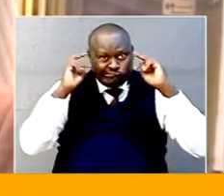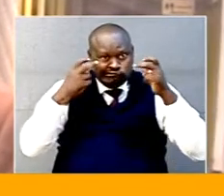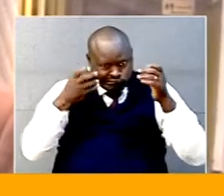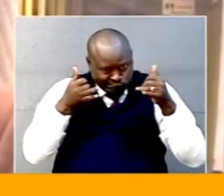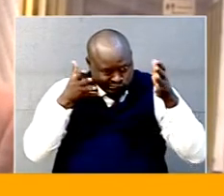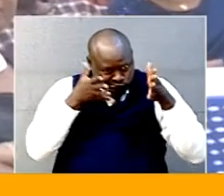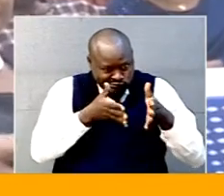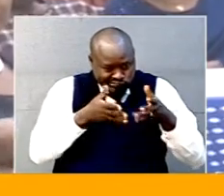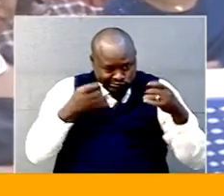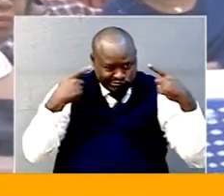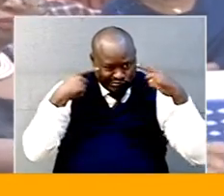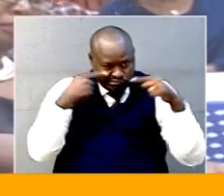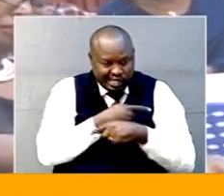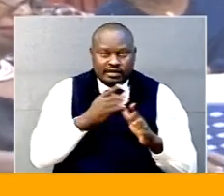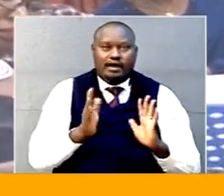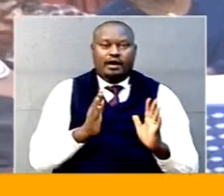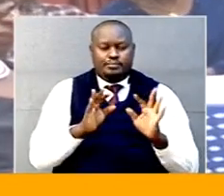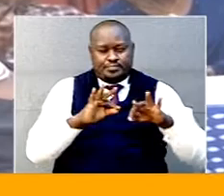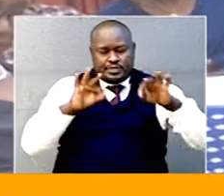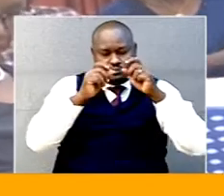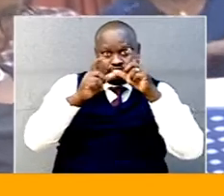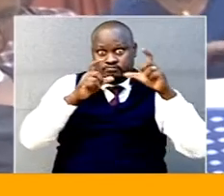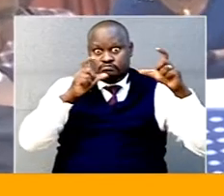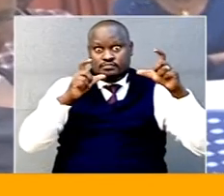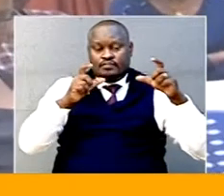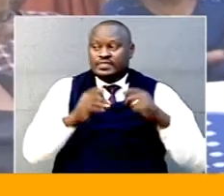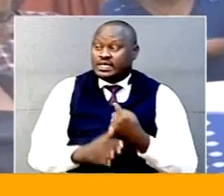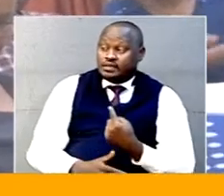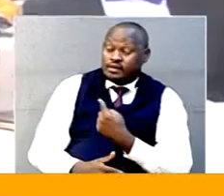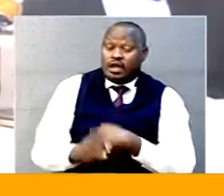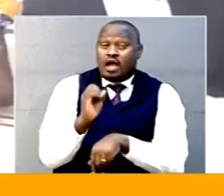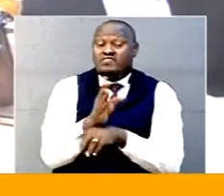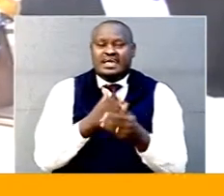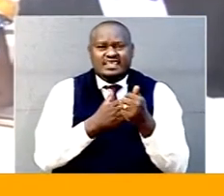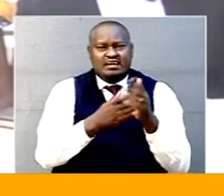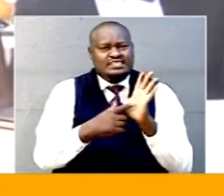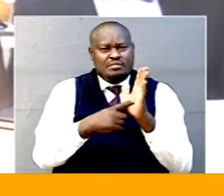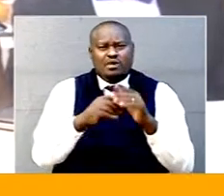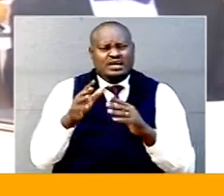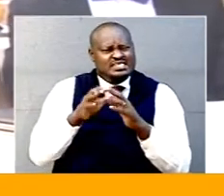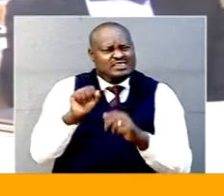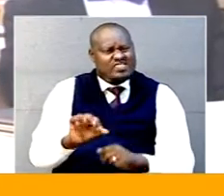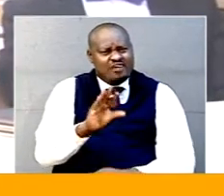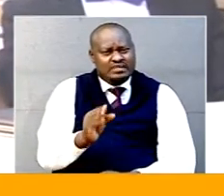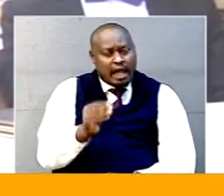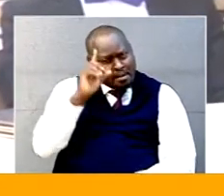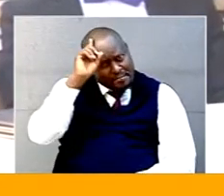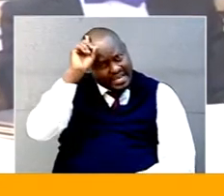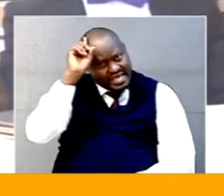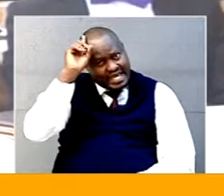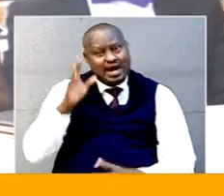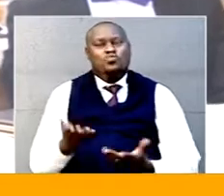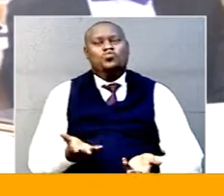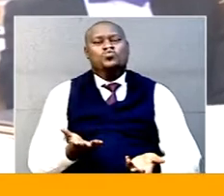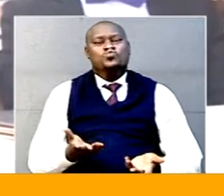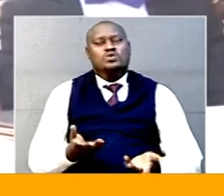different perspective. Apostle Sechanzi advised African leaders to learn from the late Nelson Mandela, who made sure that there are several experienced